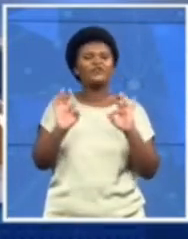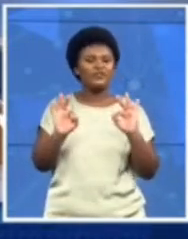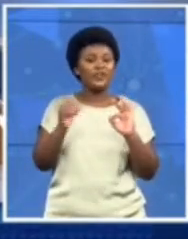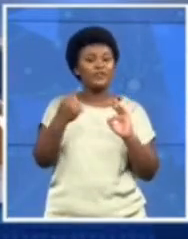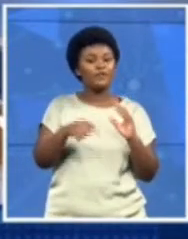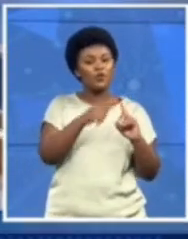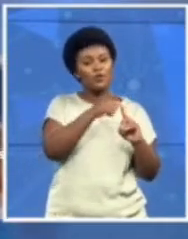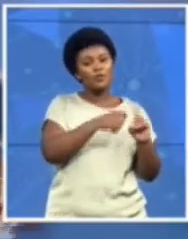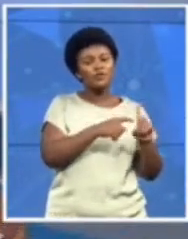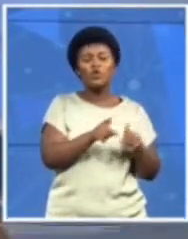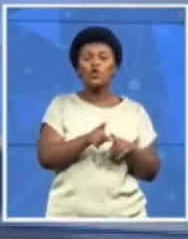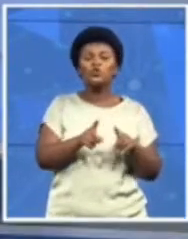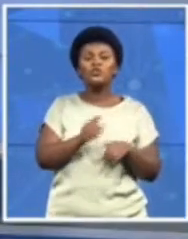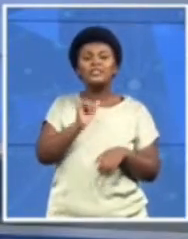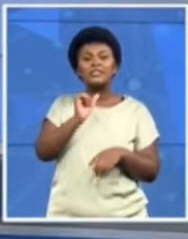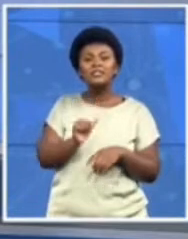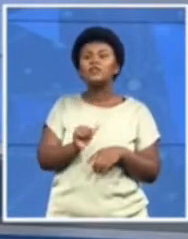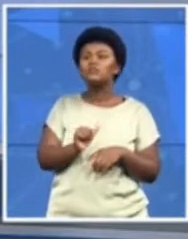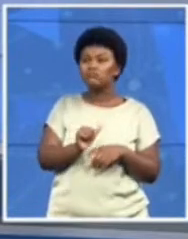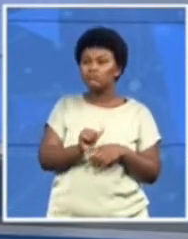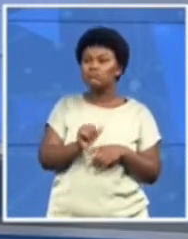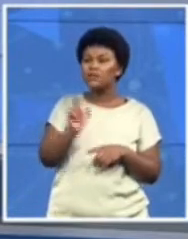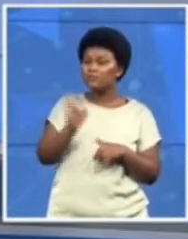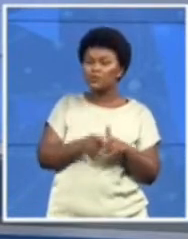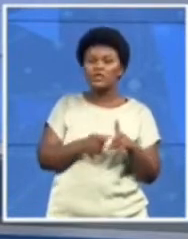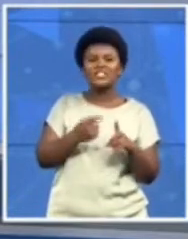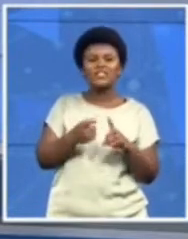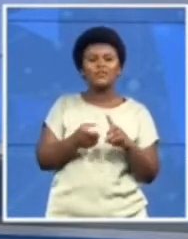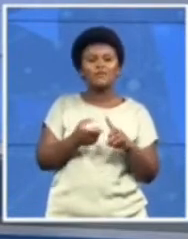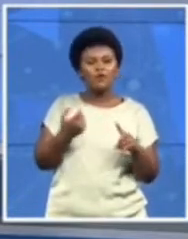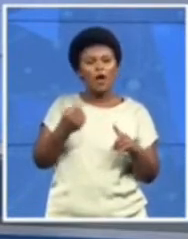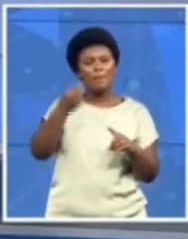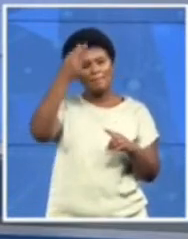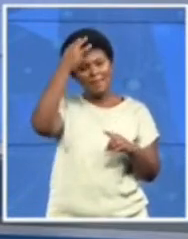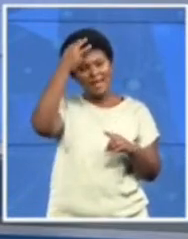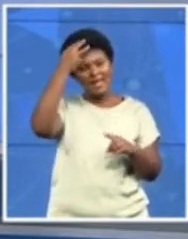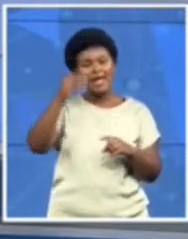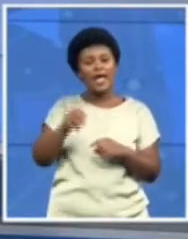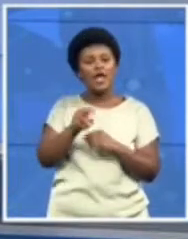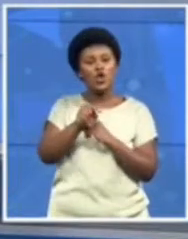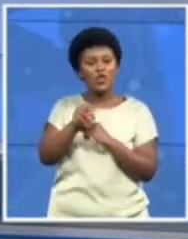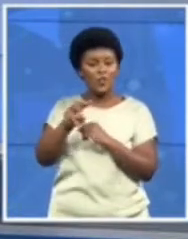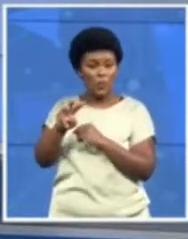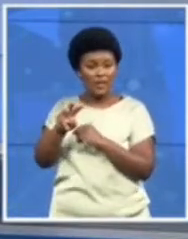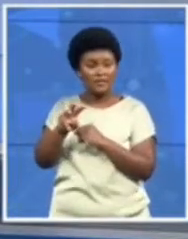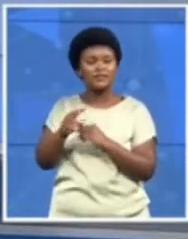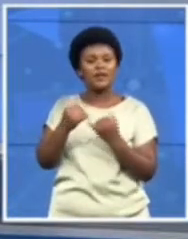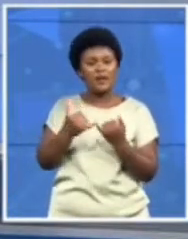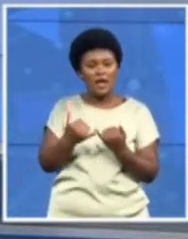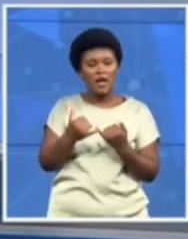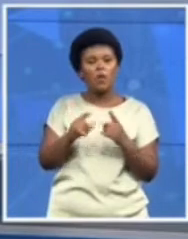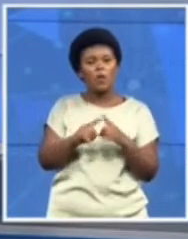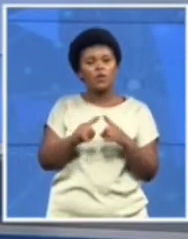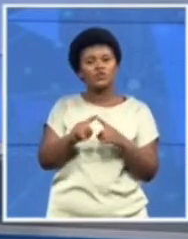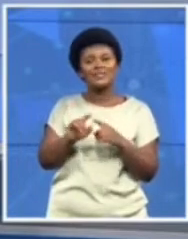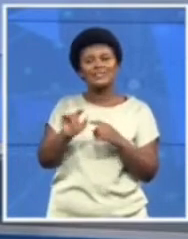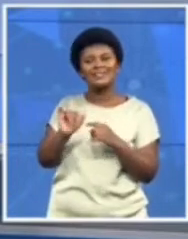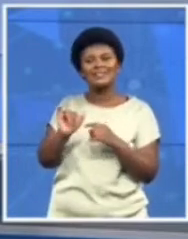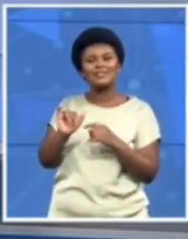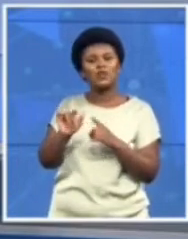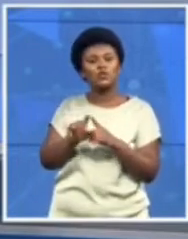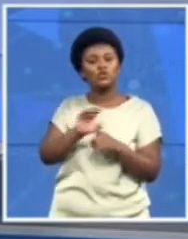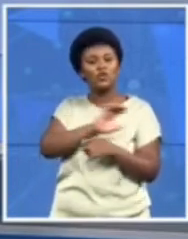suspect is from Mahikeng in the northwest, and also saying that his client is in no